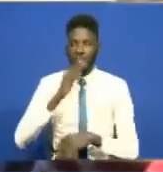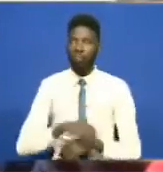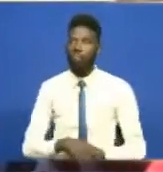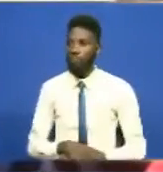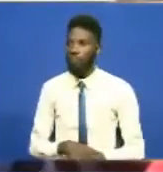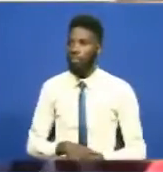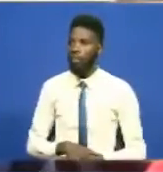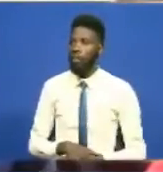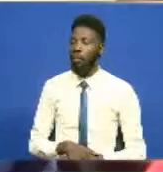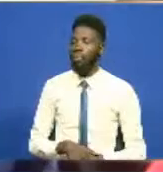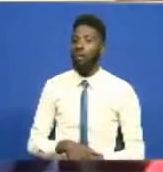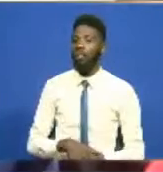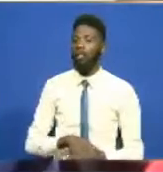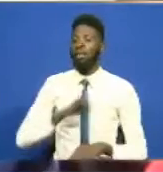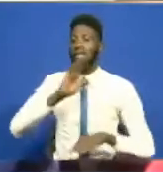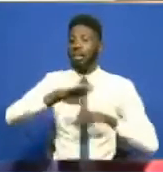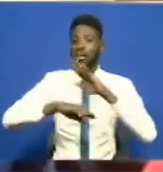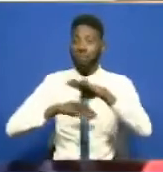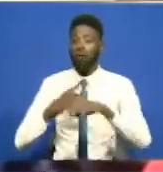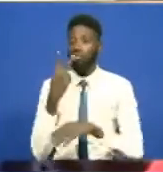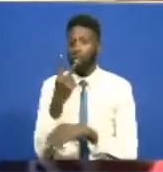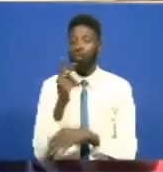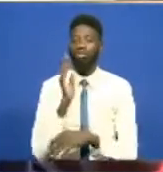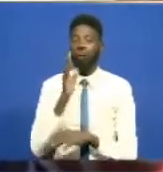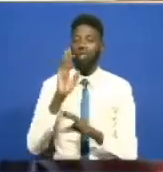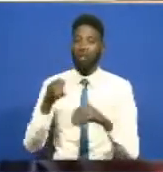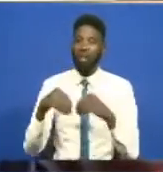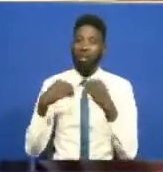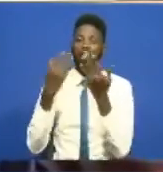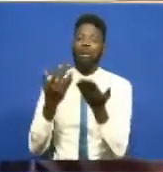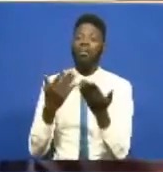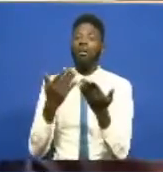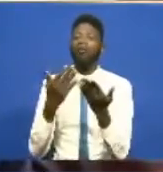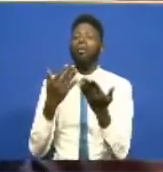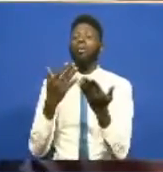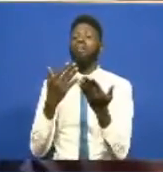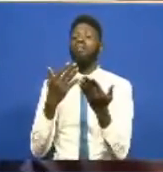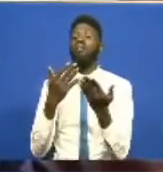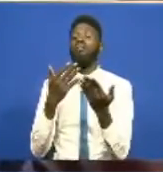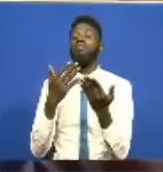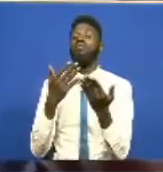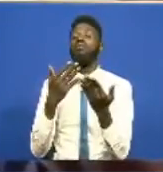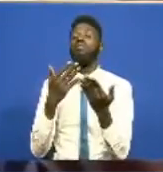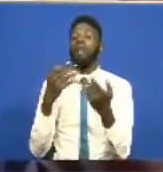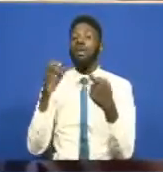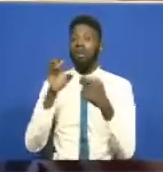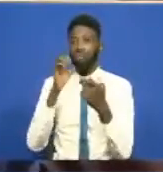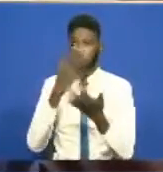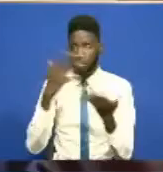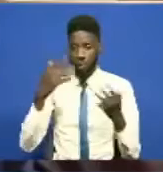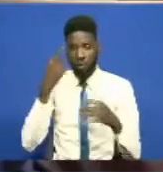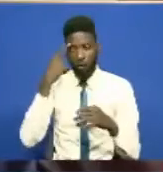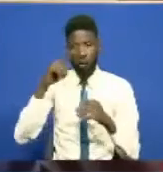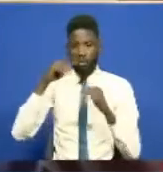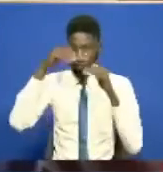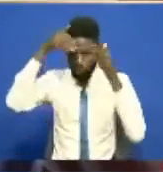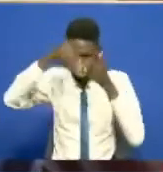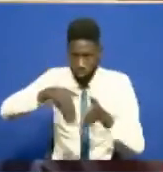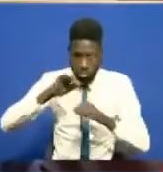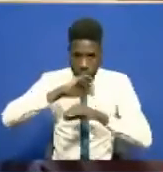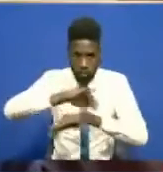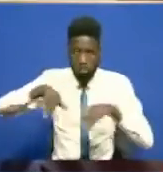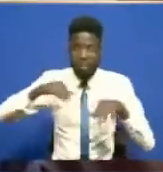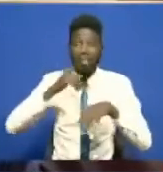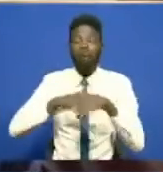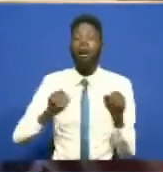Somati in phase two will supply diving equipment that can assist in case maybe we have children who have drowned